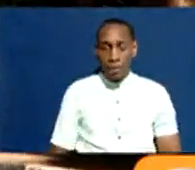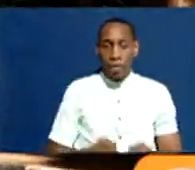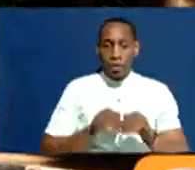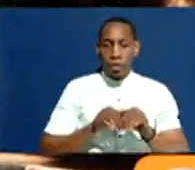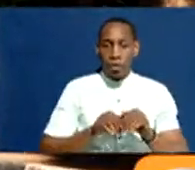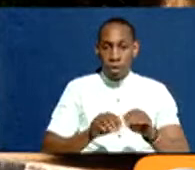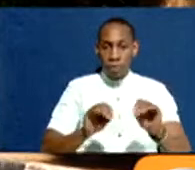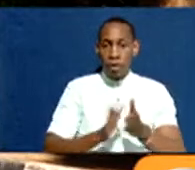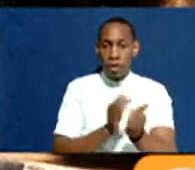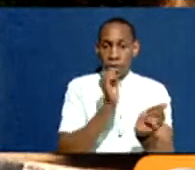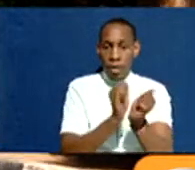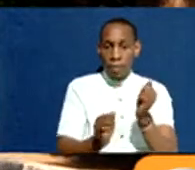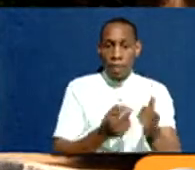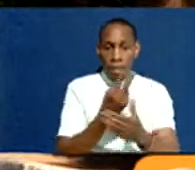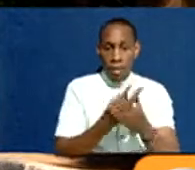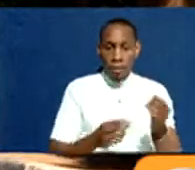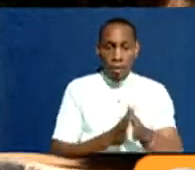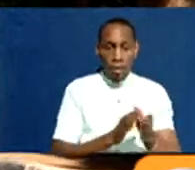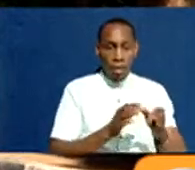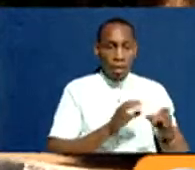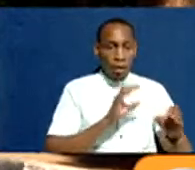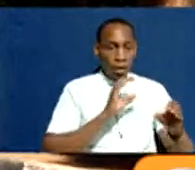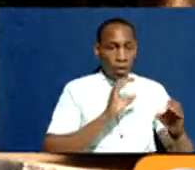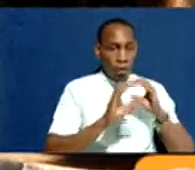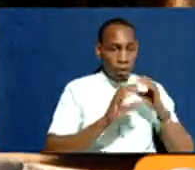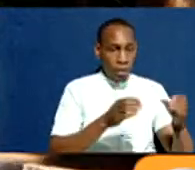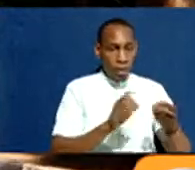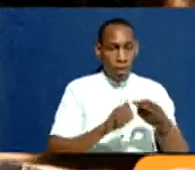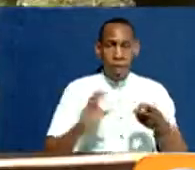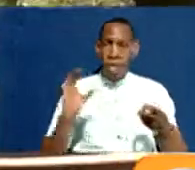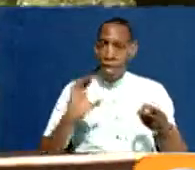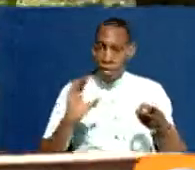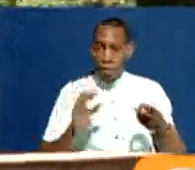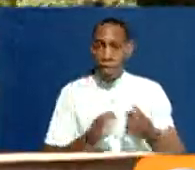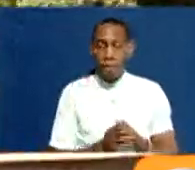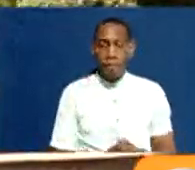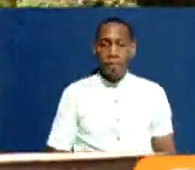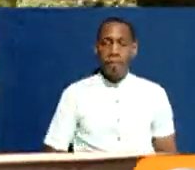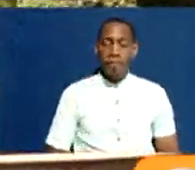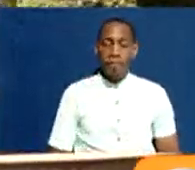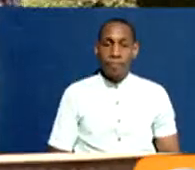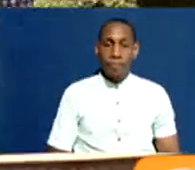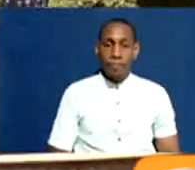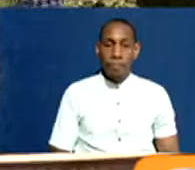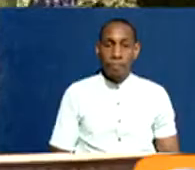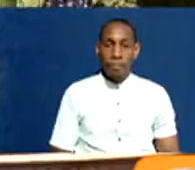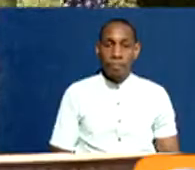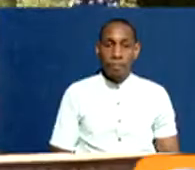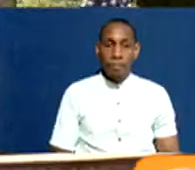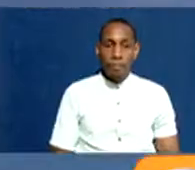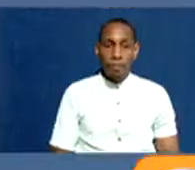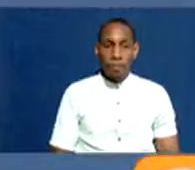Non-compliance will attract fines for both operators and subscribers. Emily Chebet, Citizen TV, Nairobi.